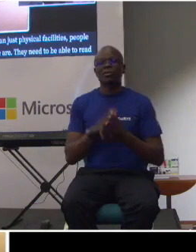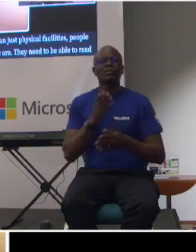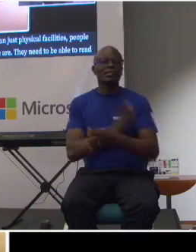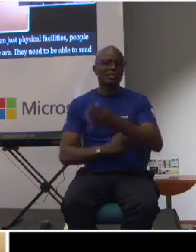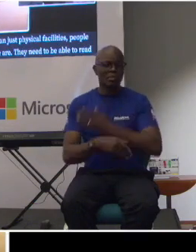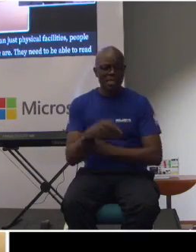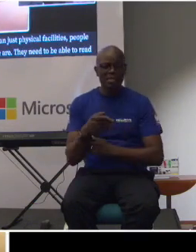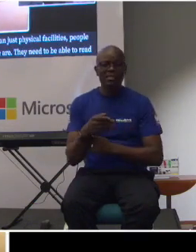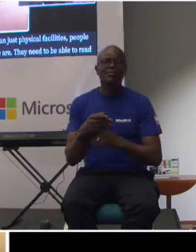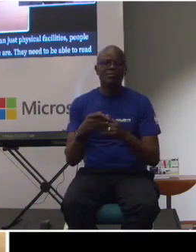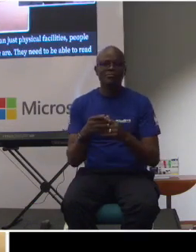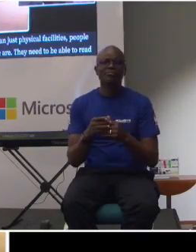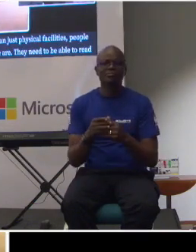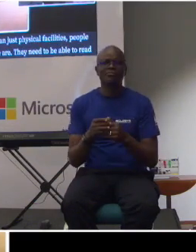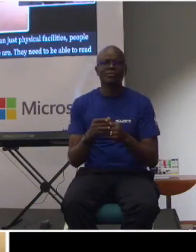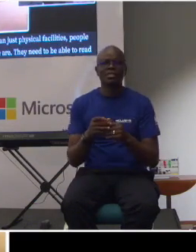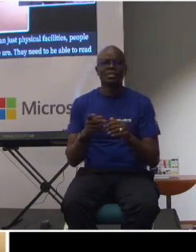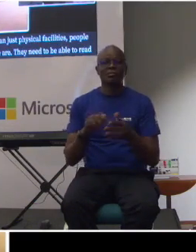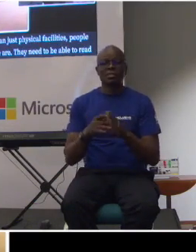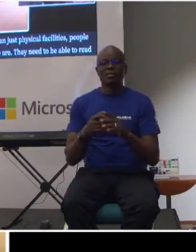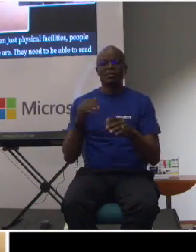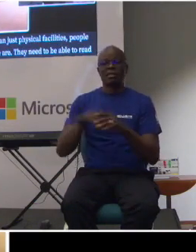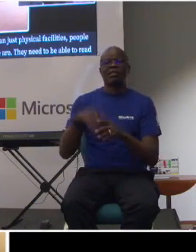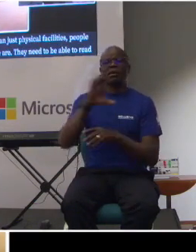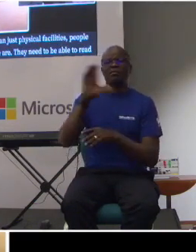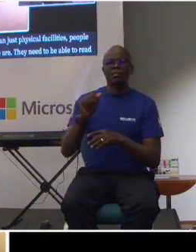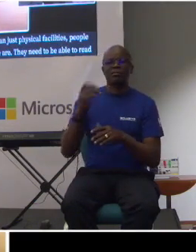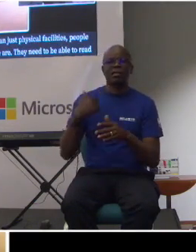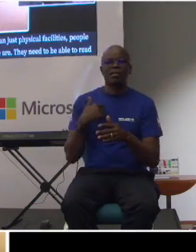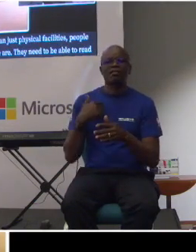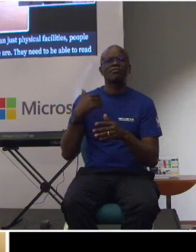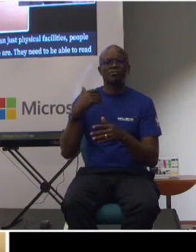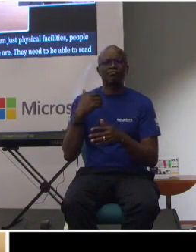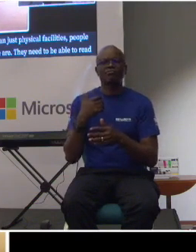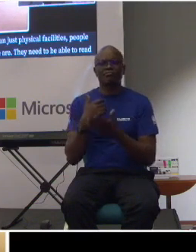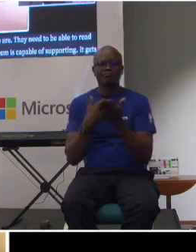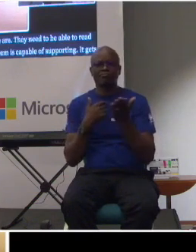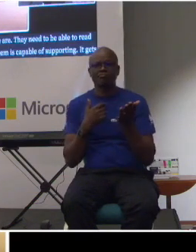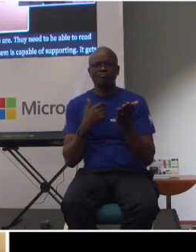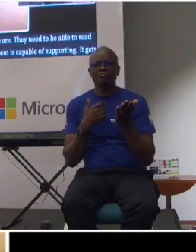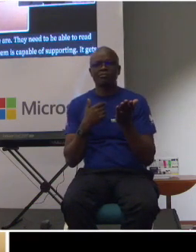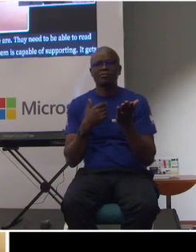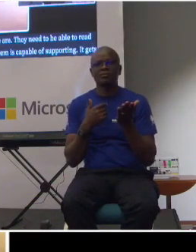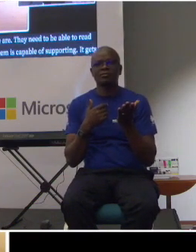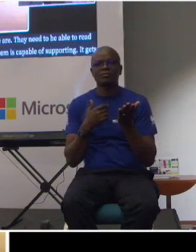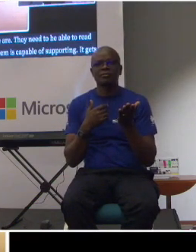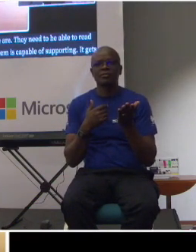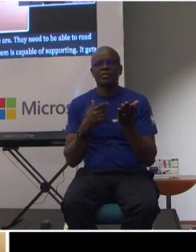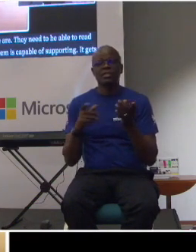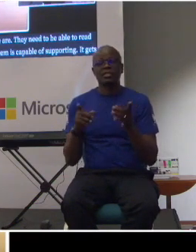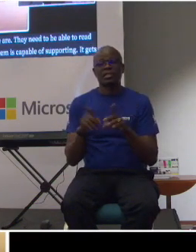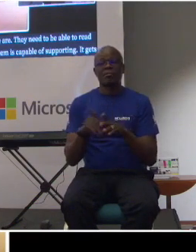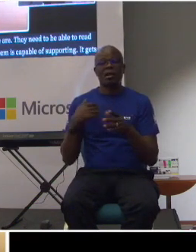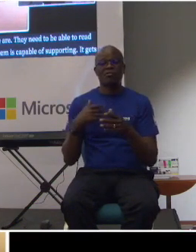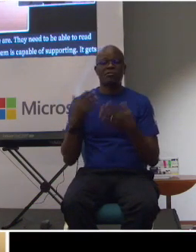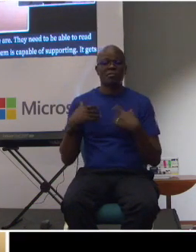fair percentage in the African continent, just as there is in the rest of the world. Coping with a disability,